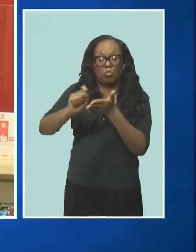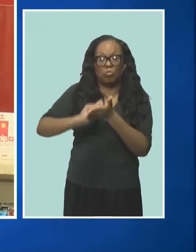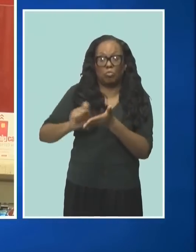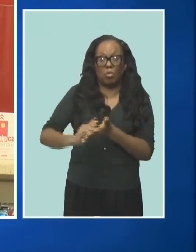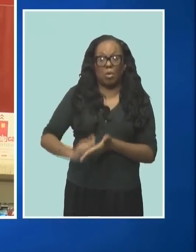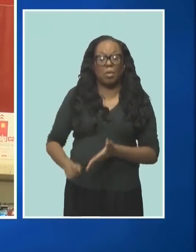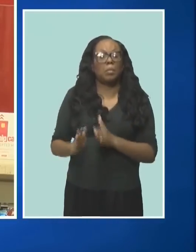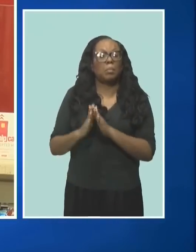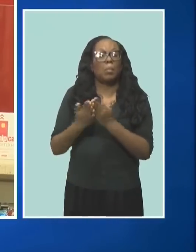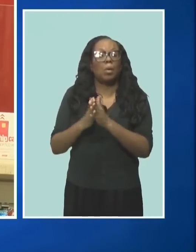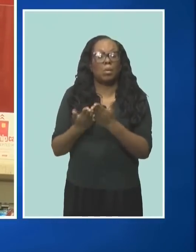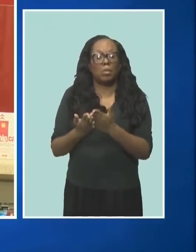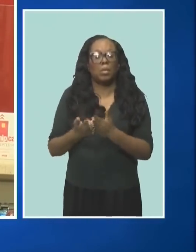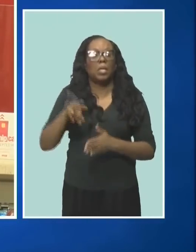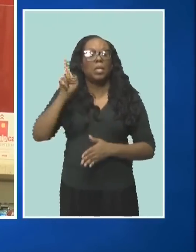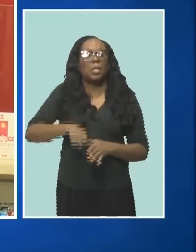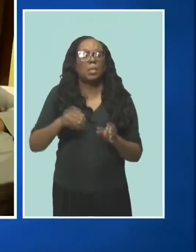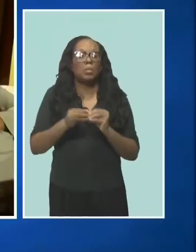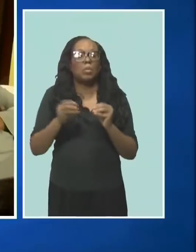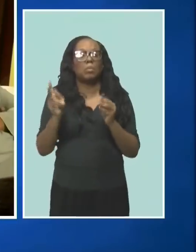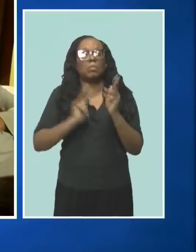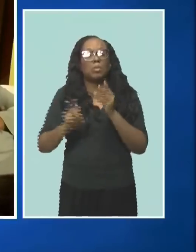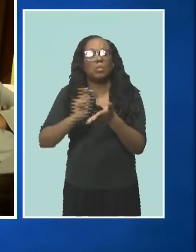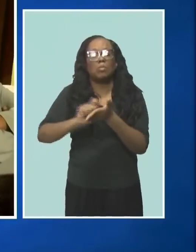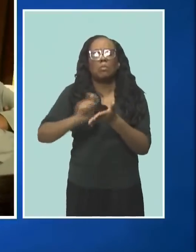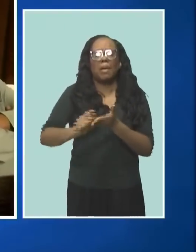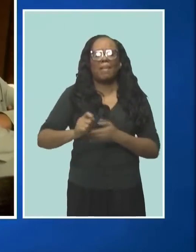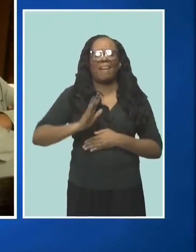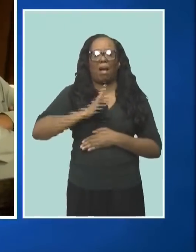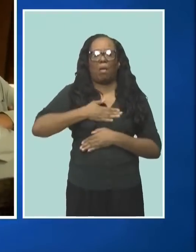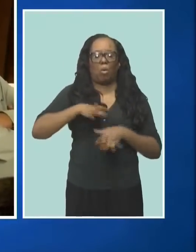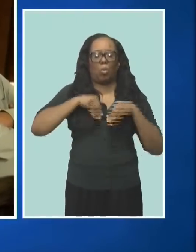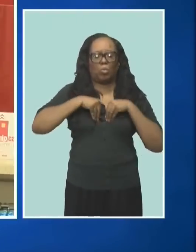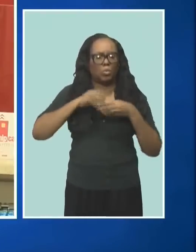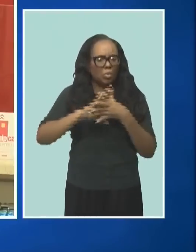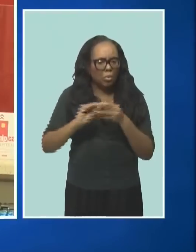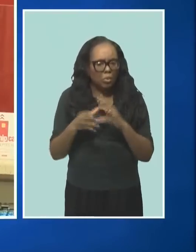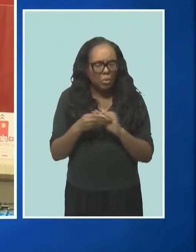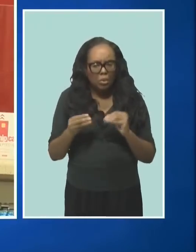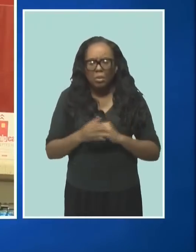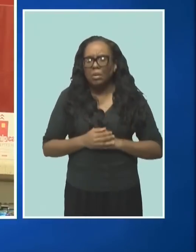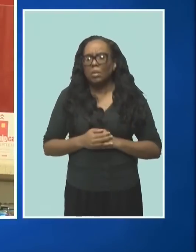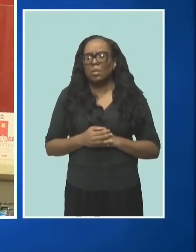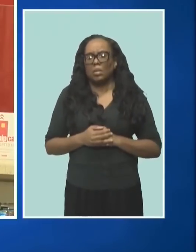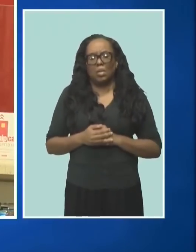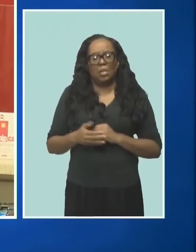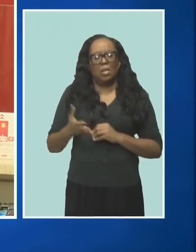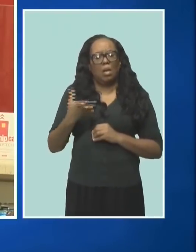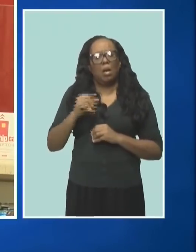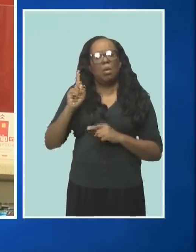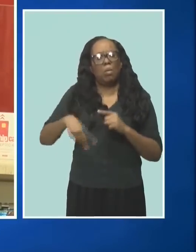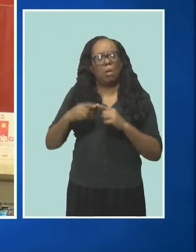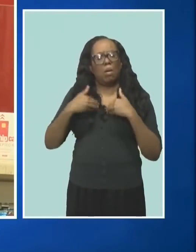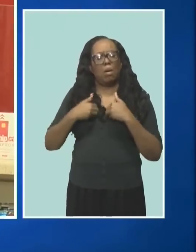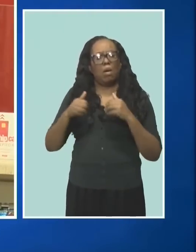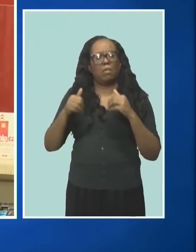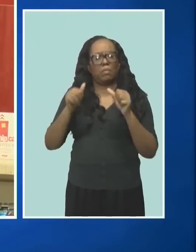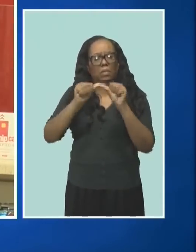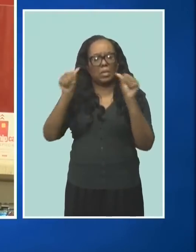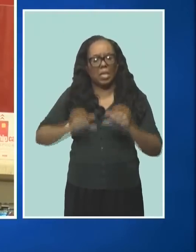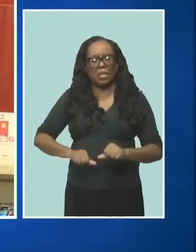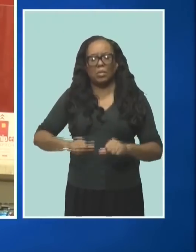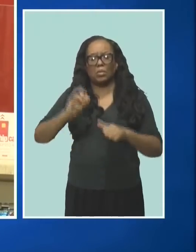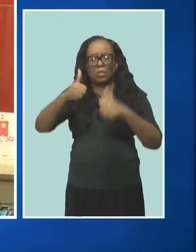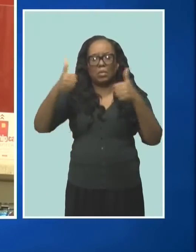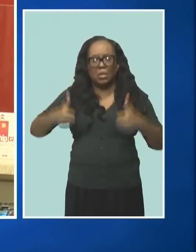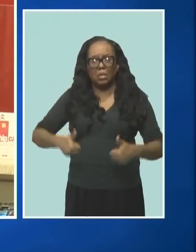need more people to write the story of our people in our own way. And monuments help to do this. Books help